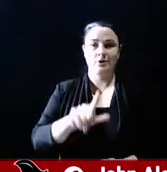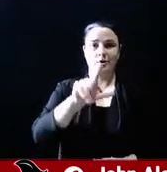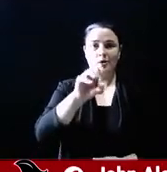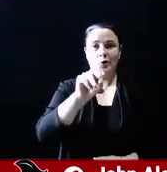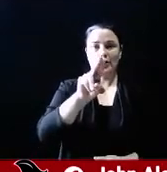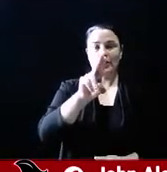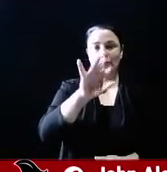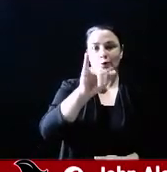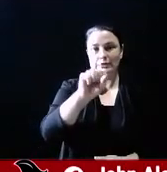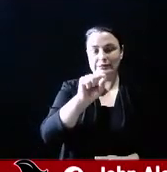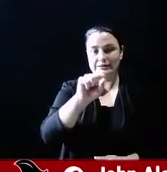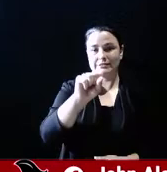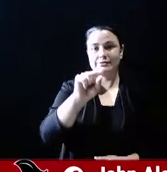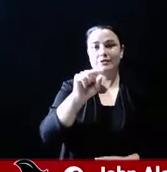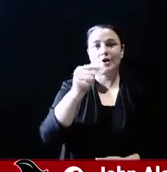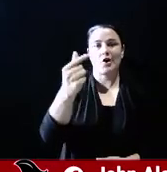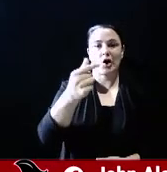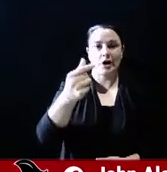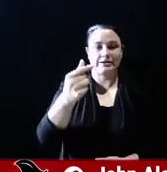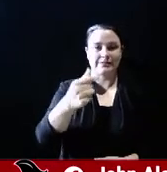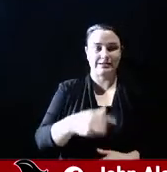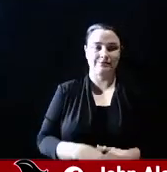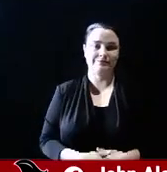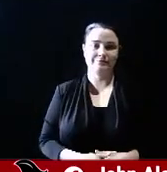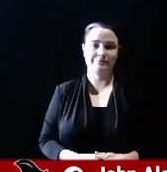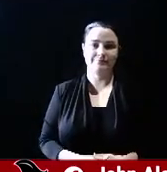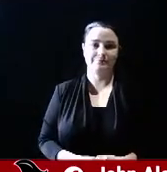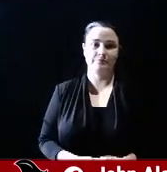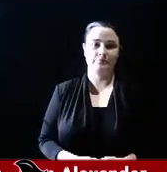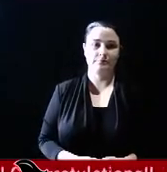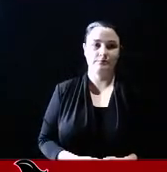Luis Angel Garcia Vasquez.